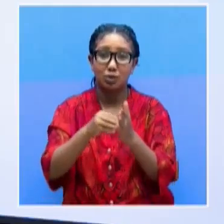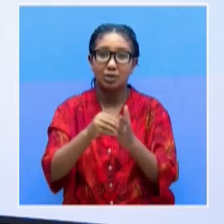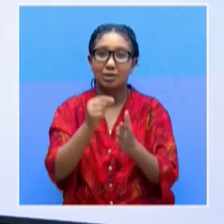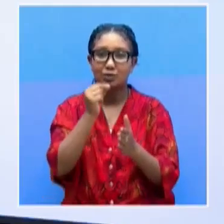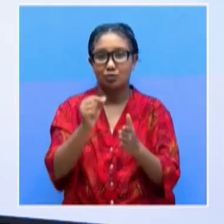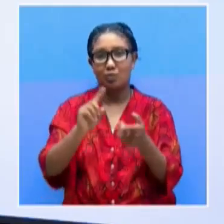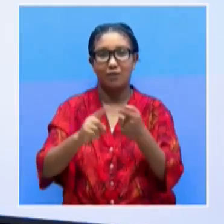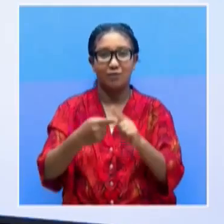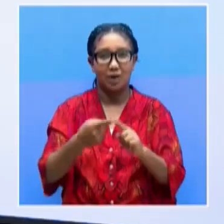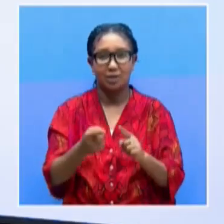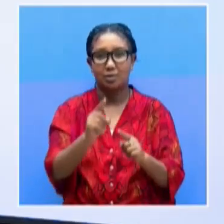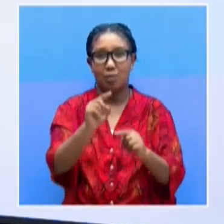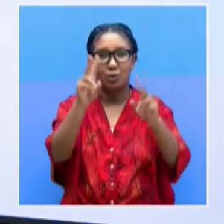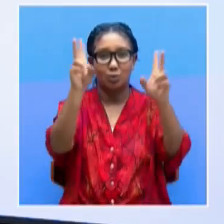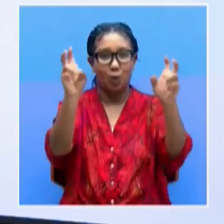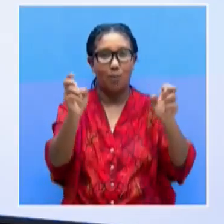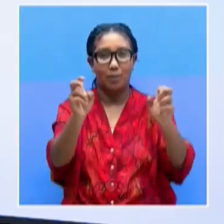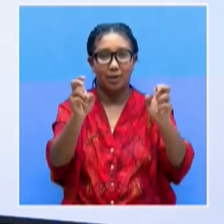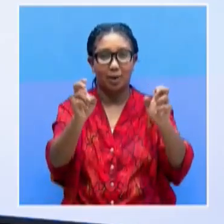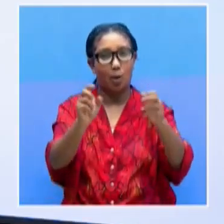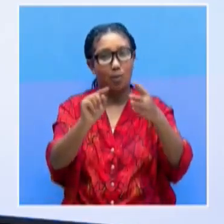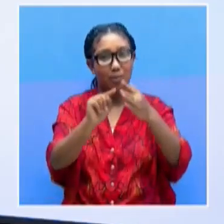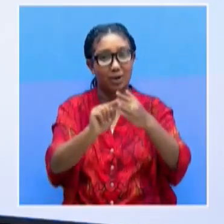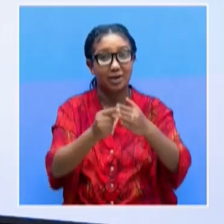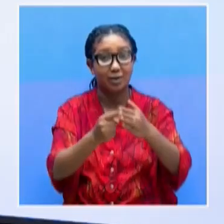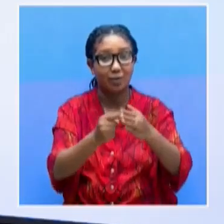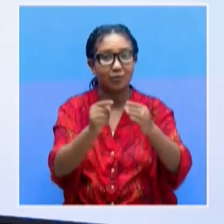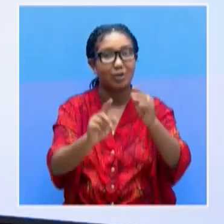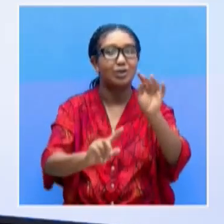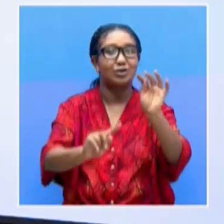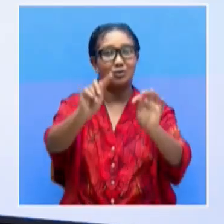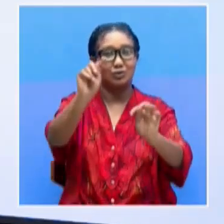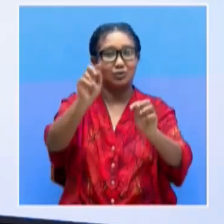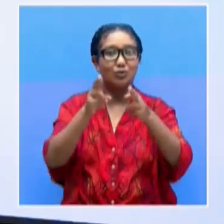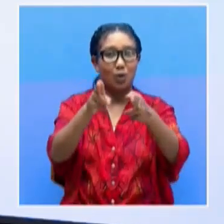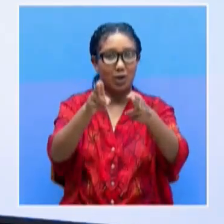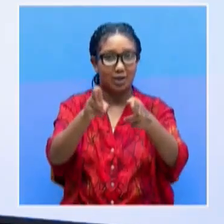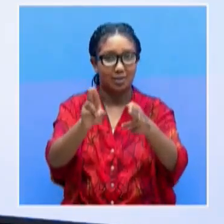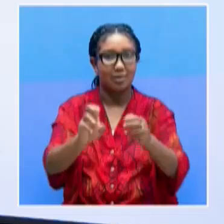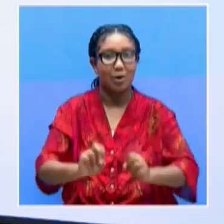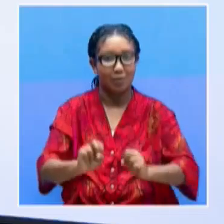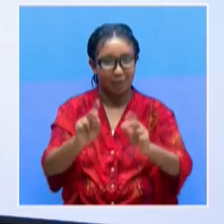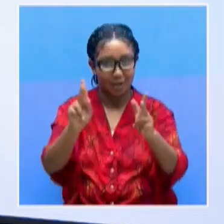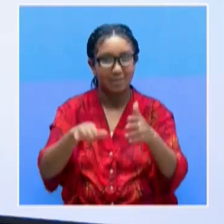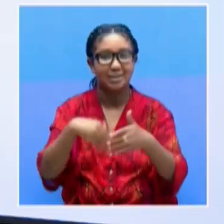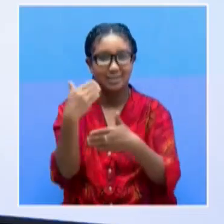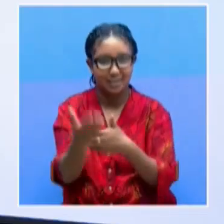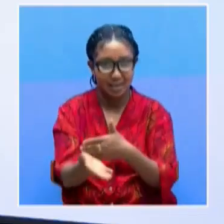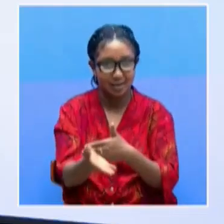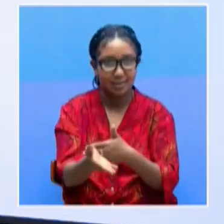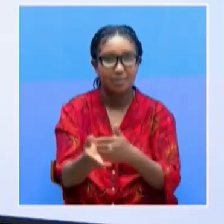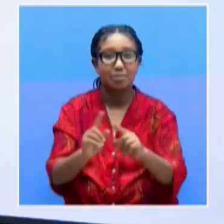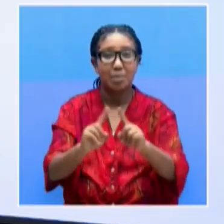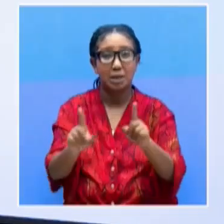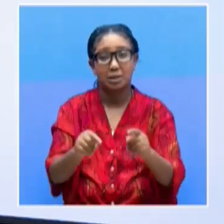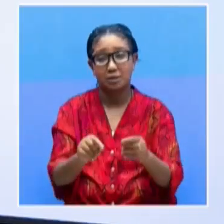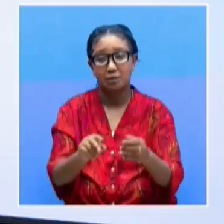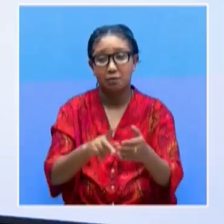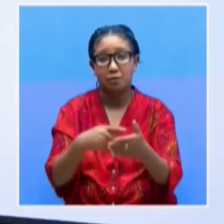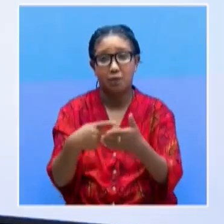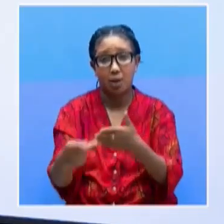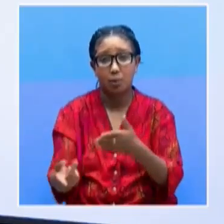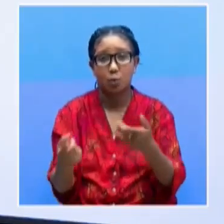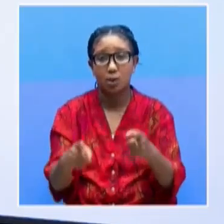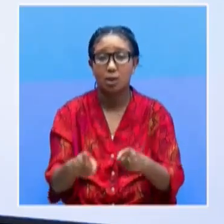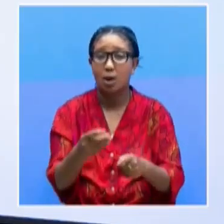my friends is our topic or our beginning of the story, right? Okay, then, but it fell out